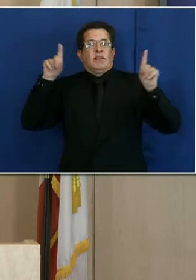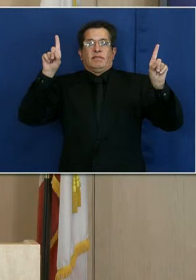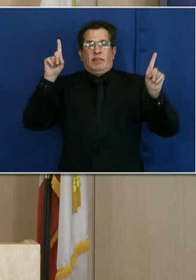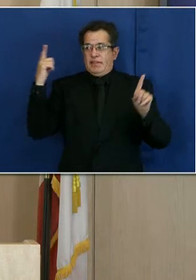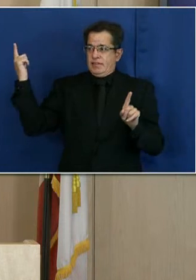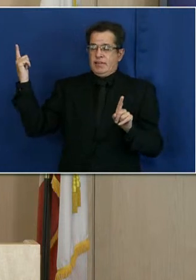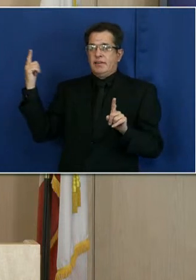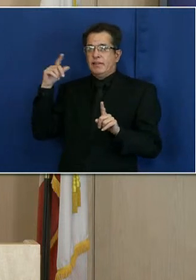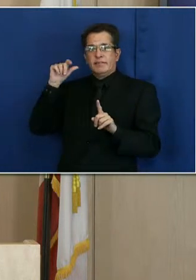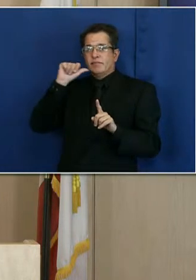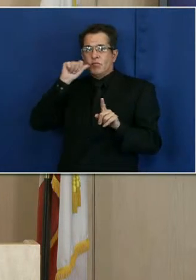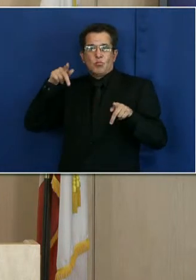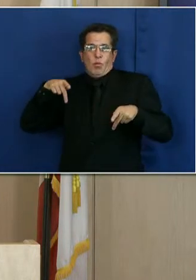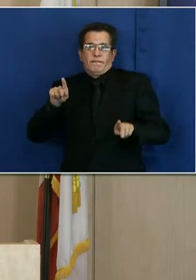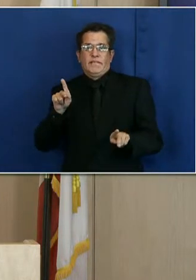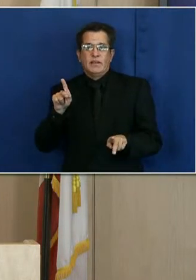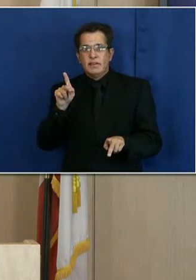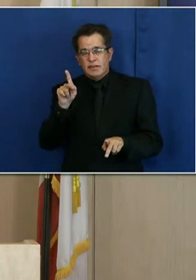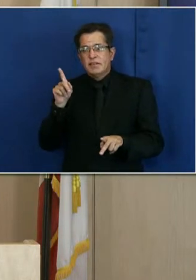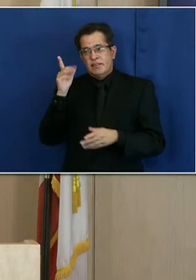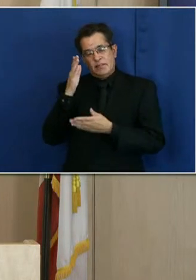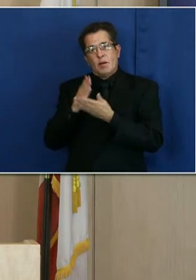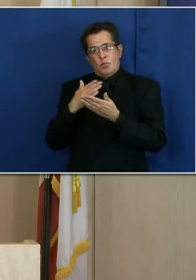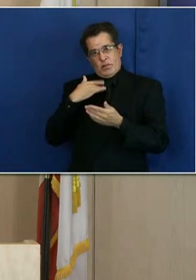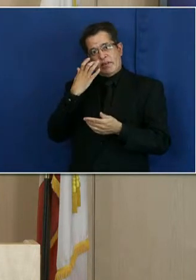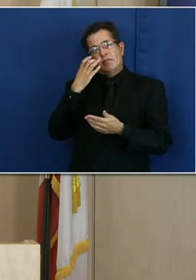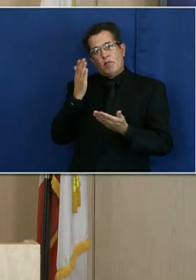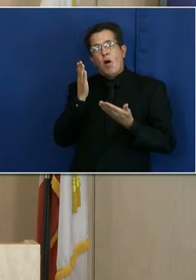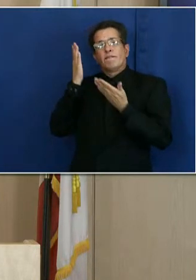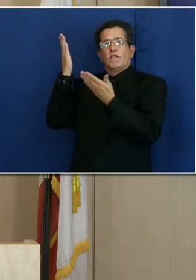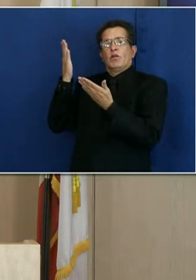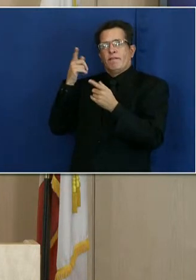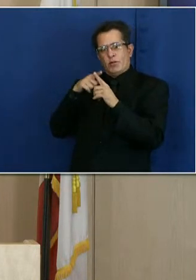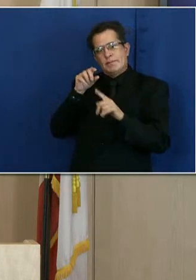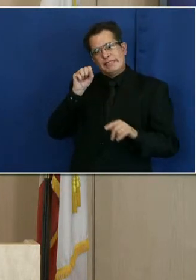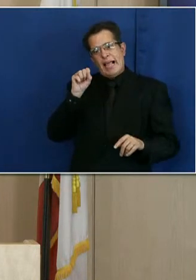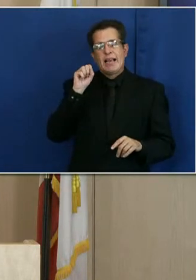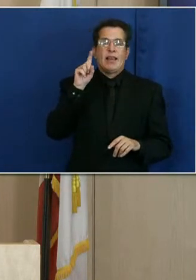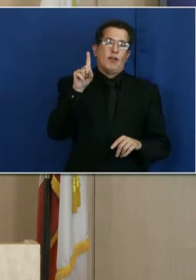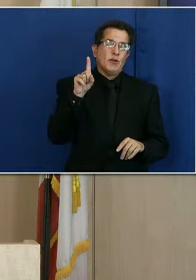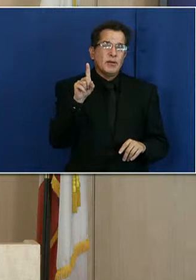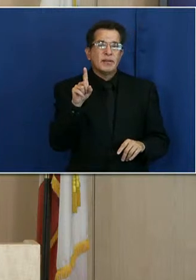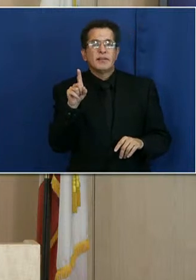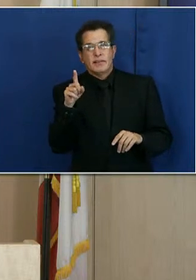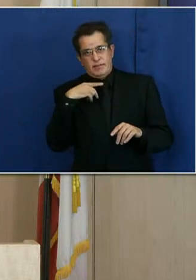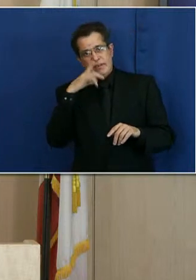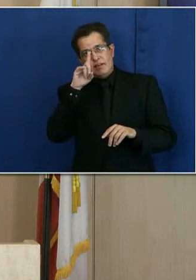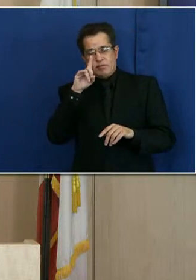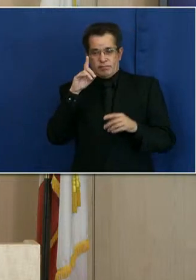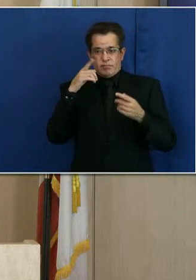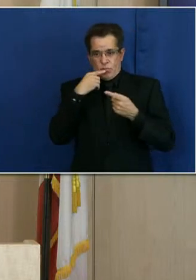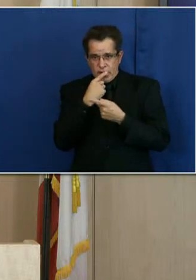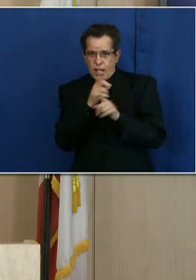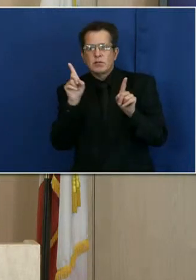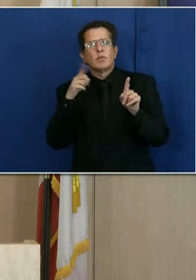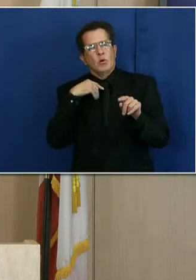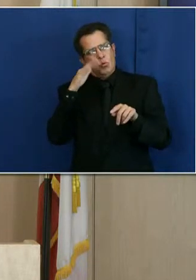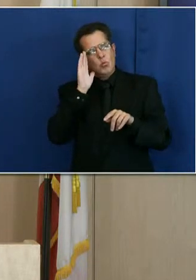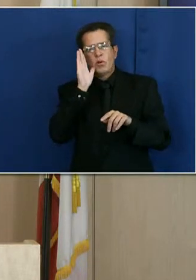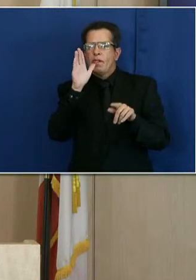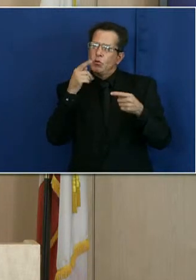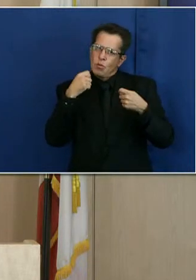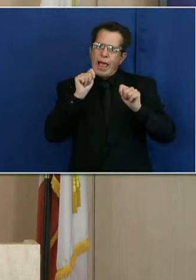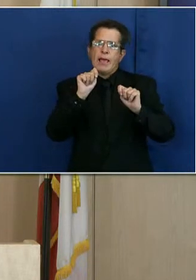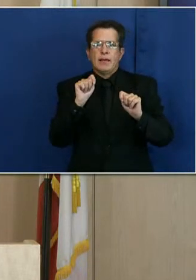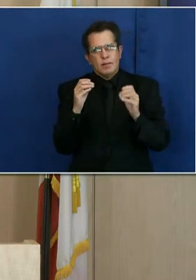Obviously the governor and Dr. Galley had made some reference to the request from San Diego in their press conferences today, but we are going to press on. I know